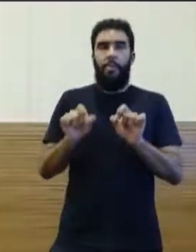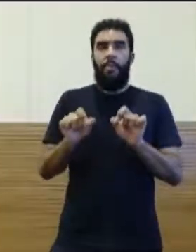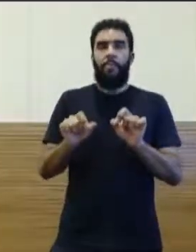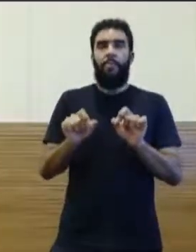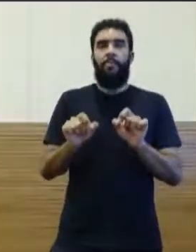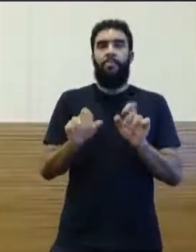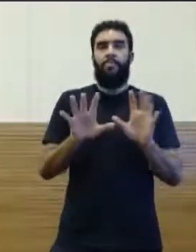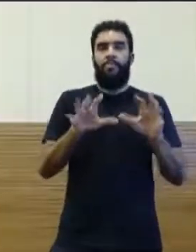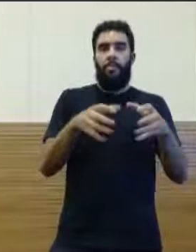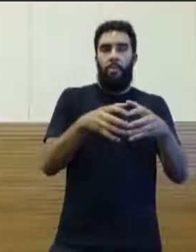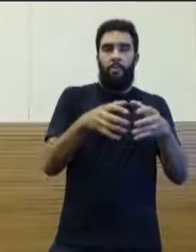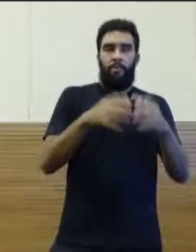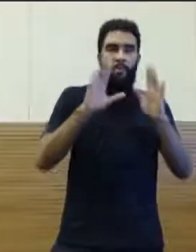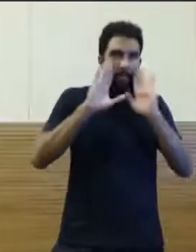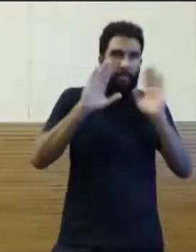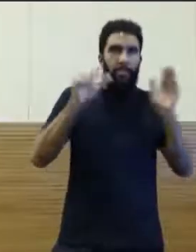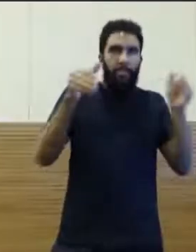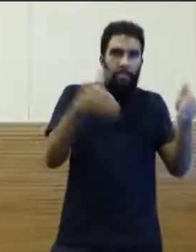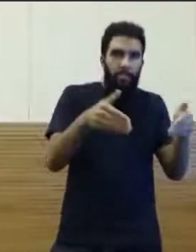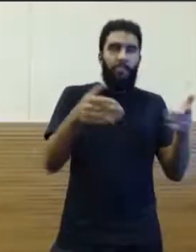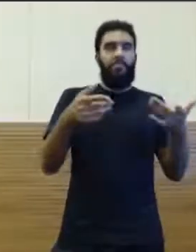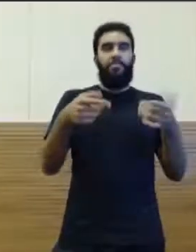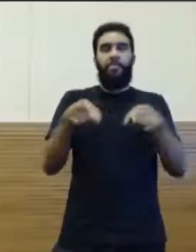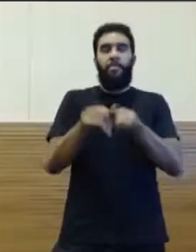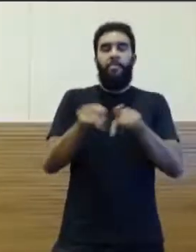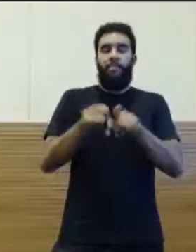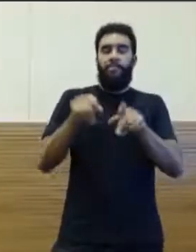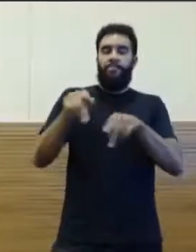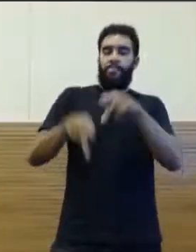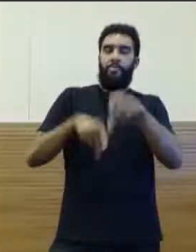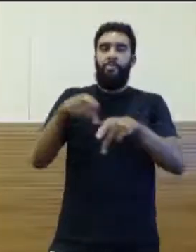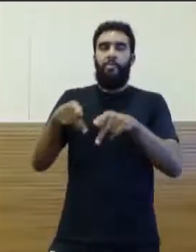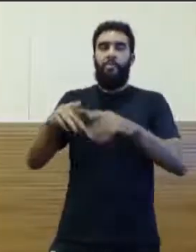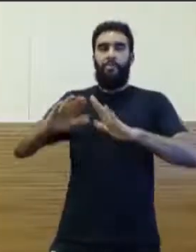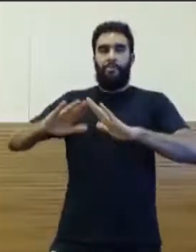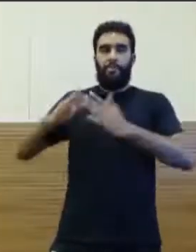We worked in terms of the focal groups,